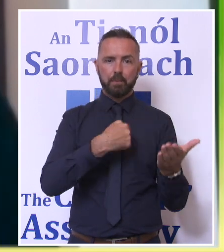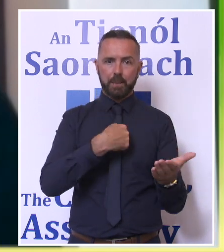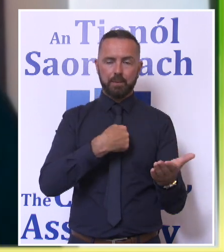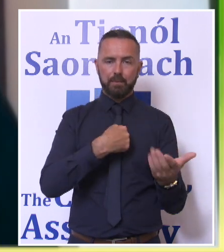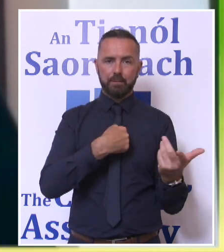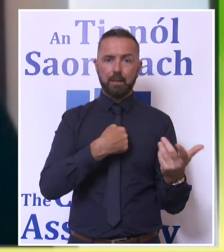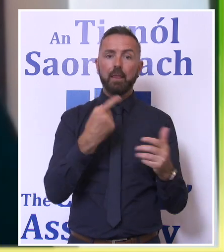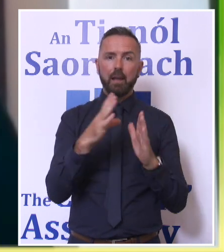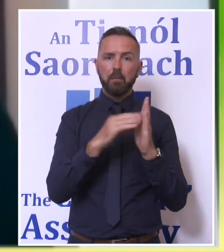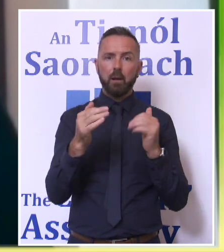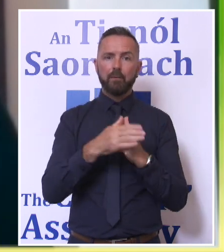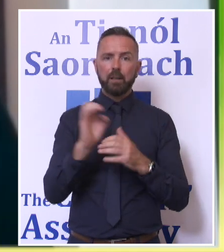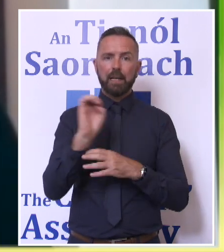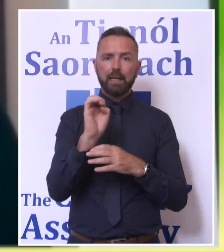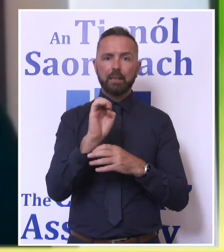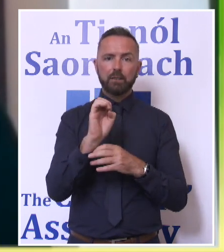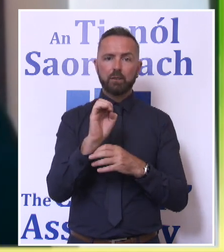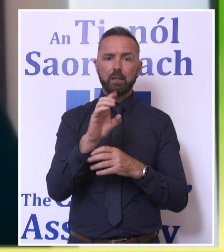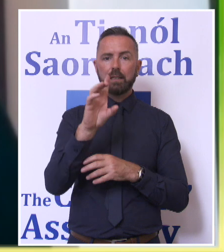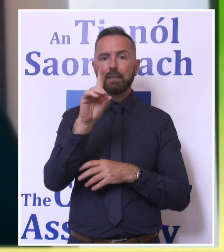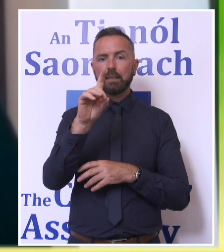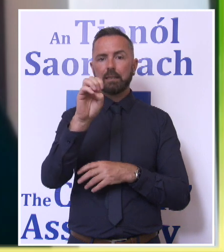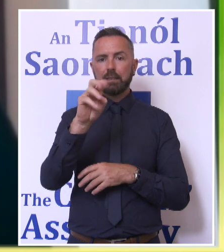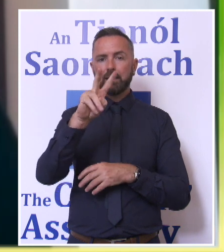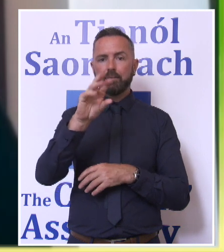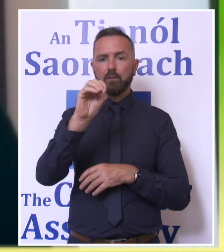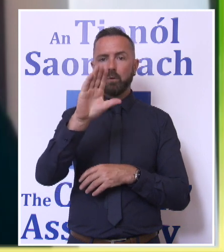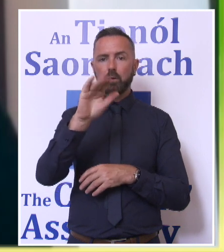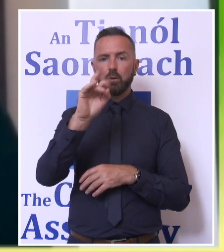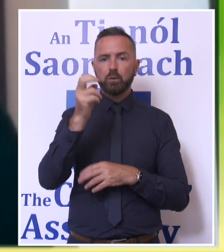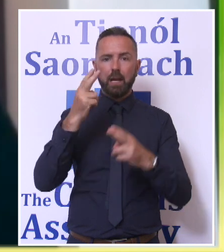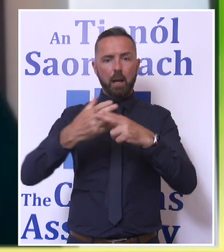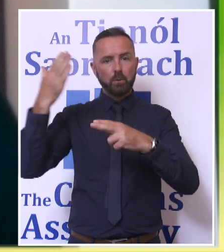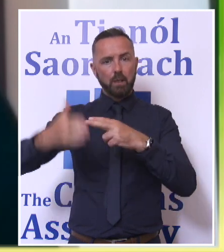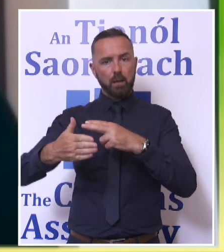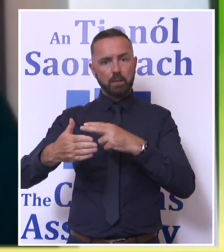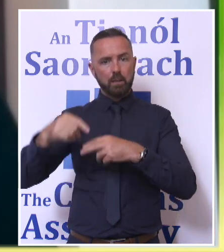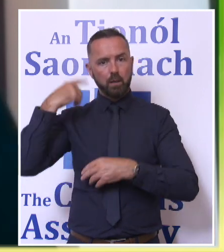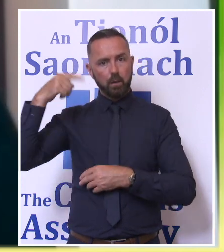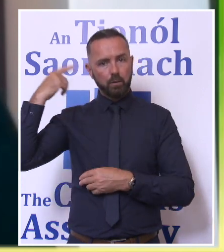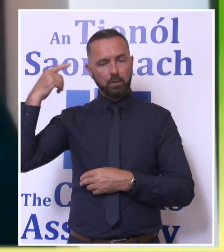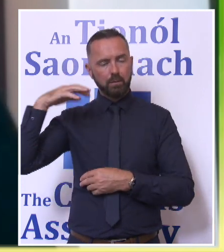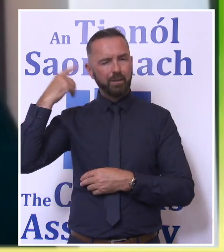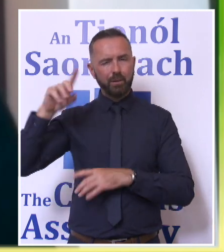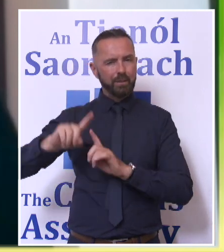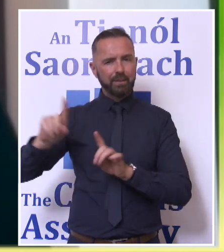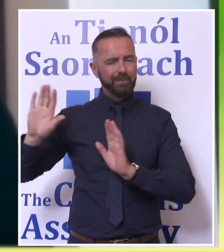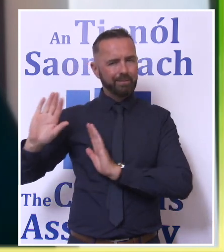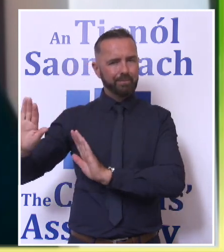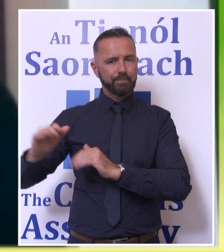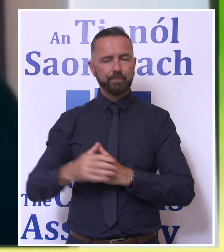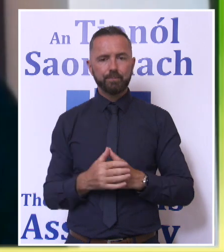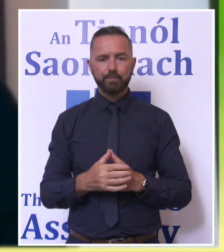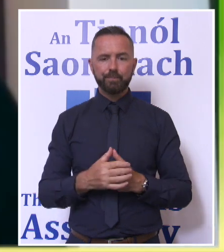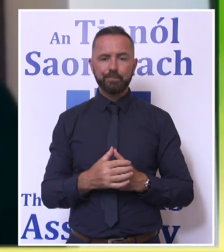for English devolution outside of London. And I think it's working well. It's different to London, and I would always say this,